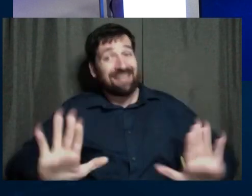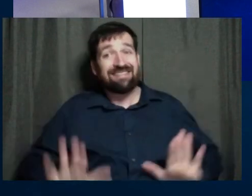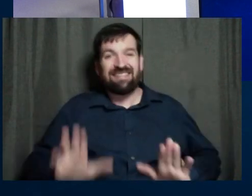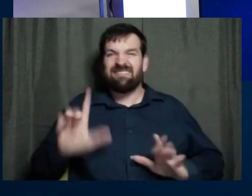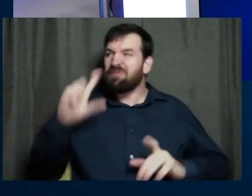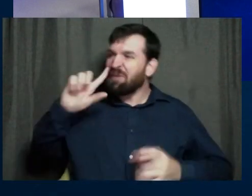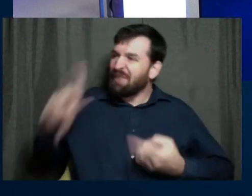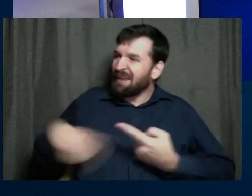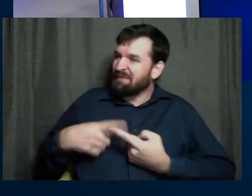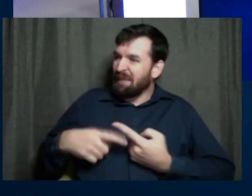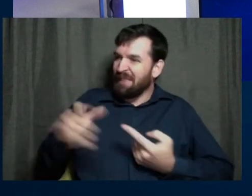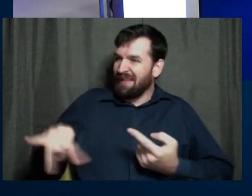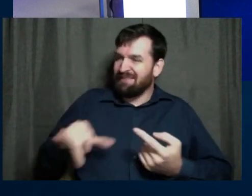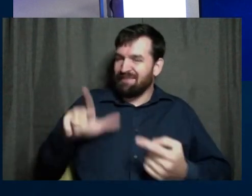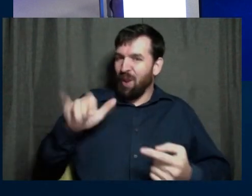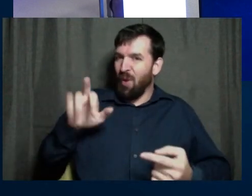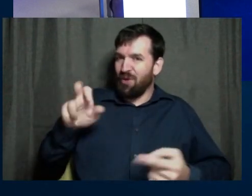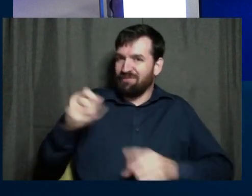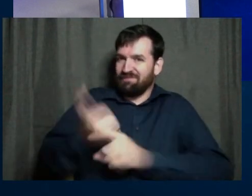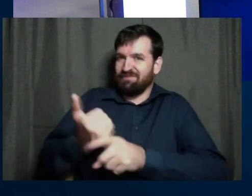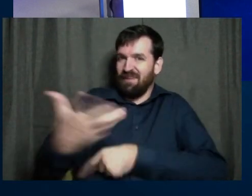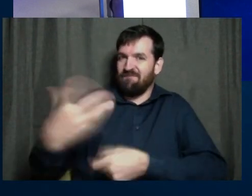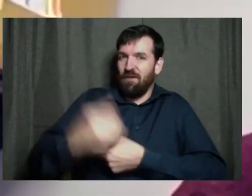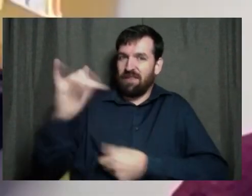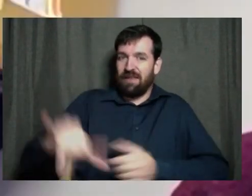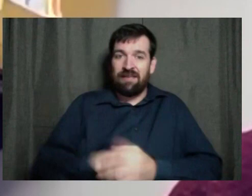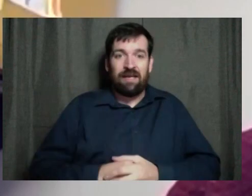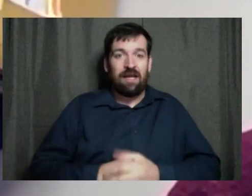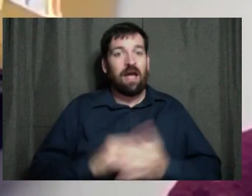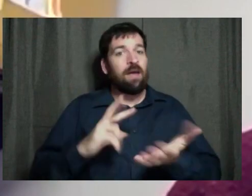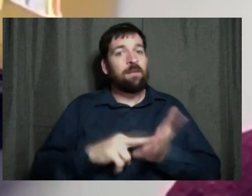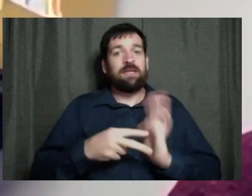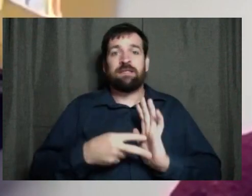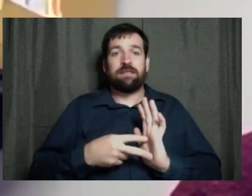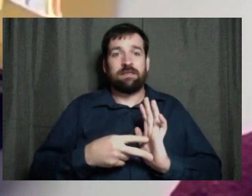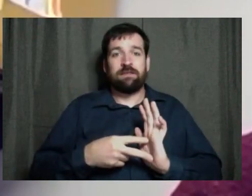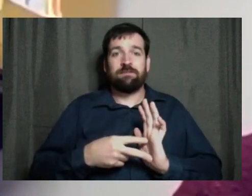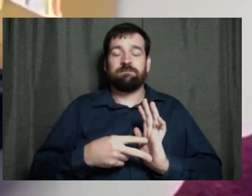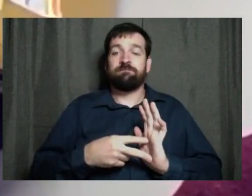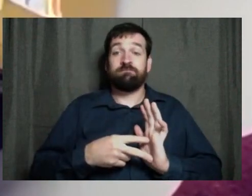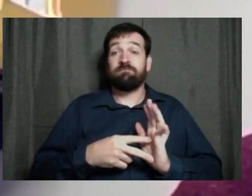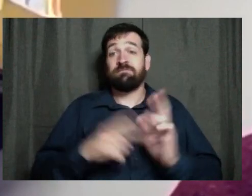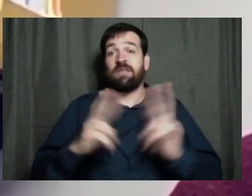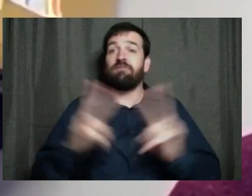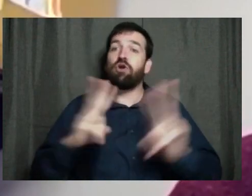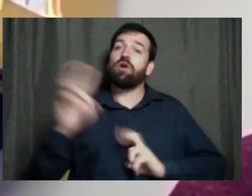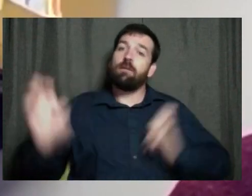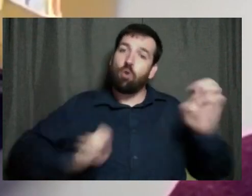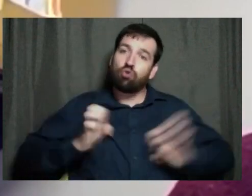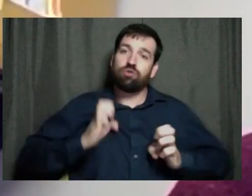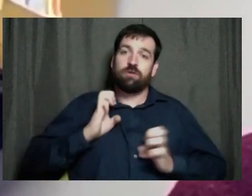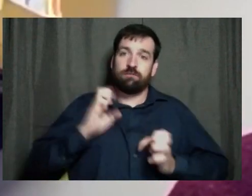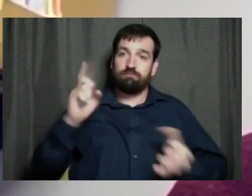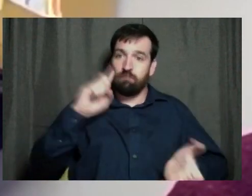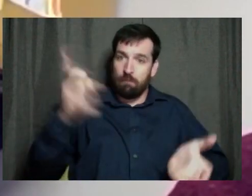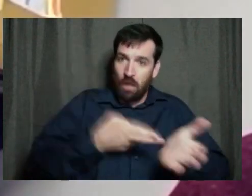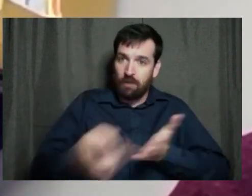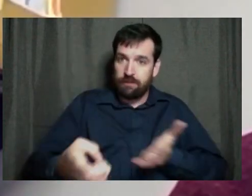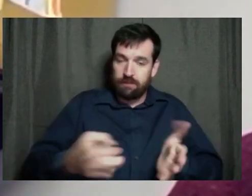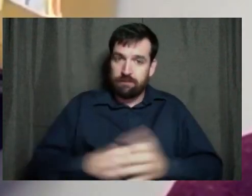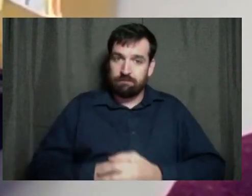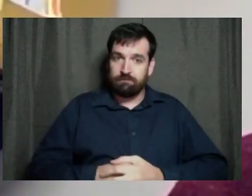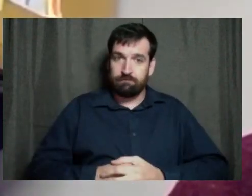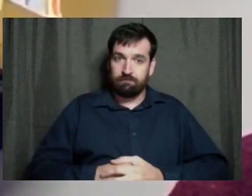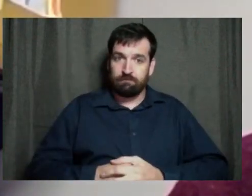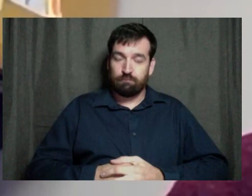Just to know that you are a part of that. I mean, it's extremely emotional to hear that. I'll be honest. I'm just